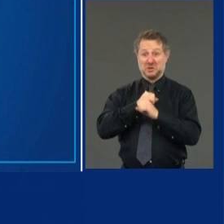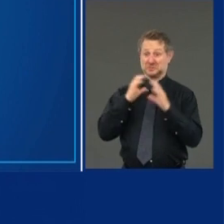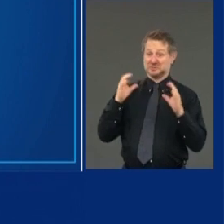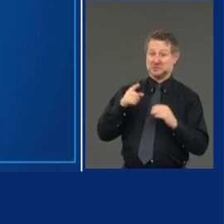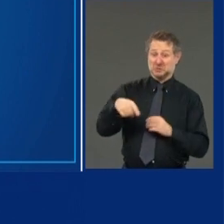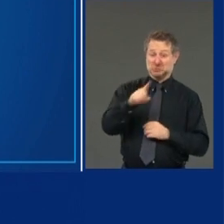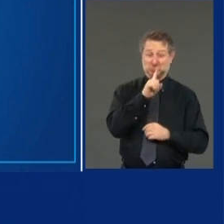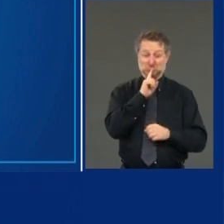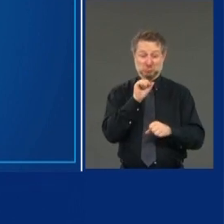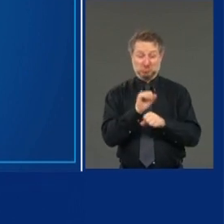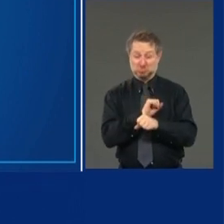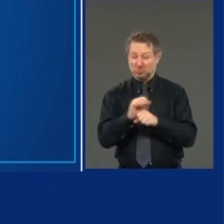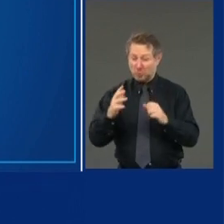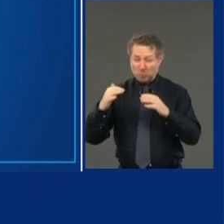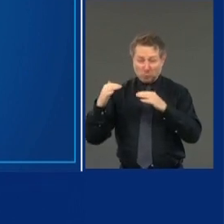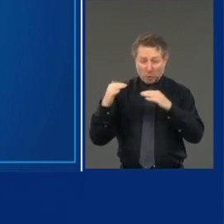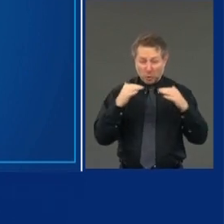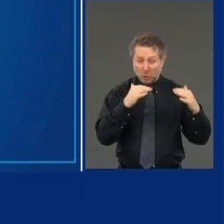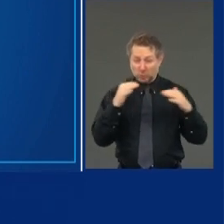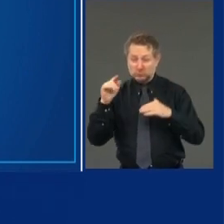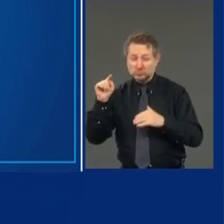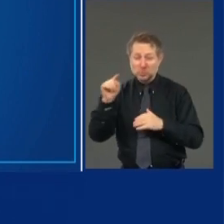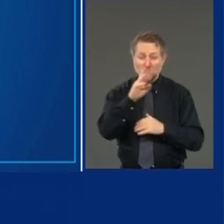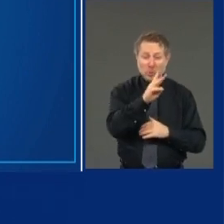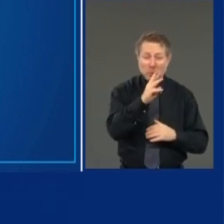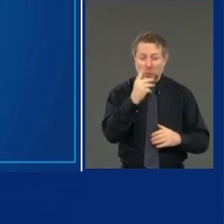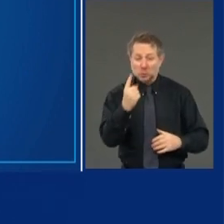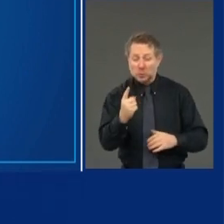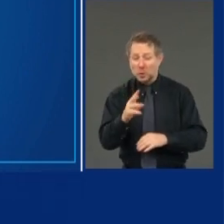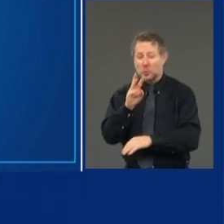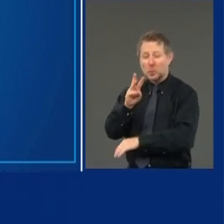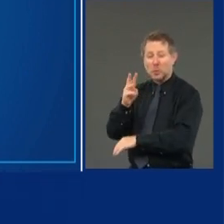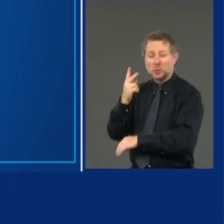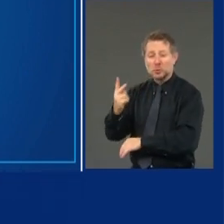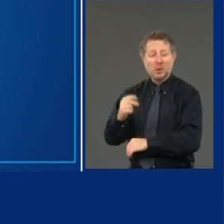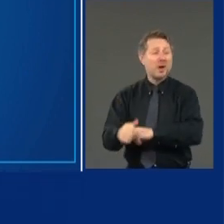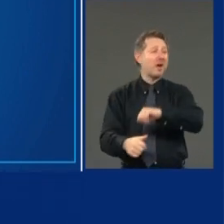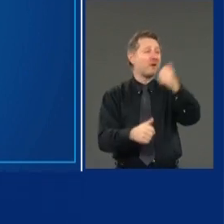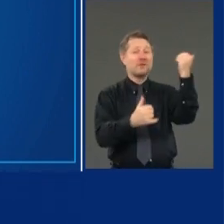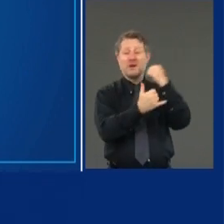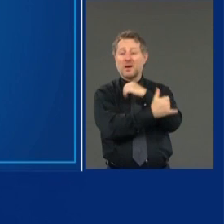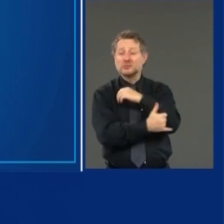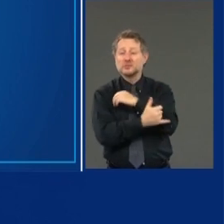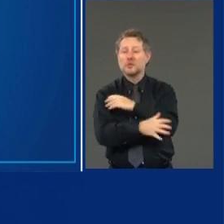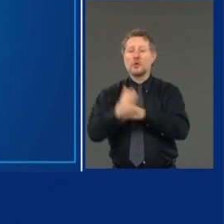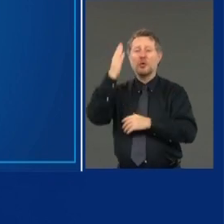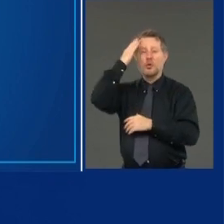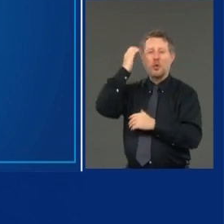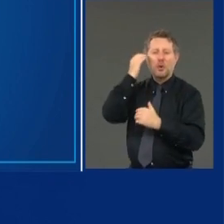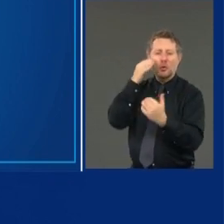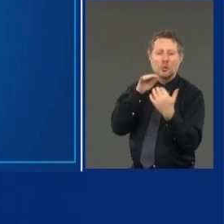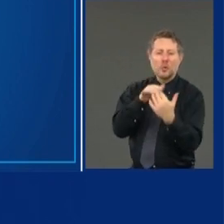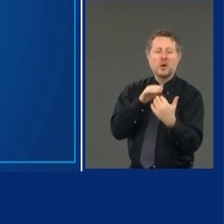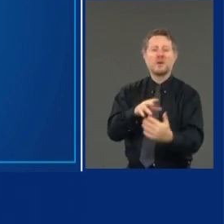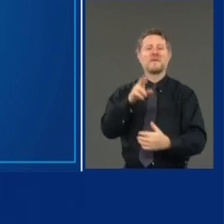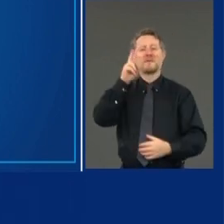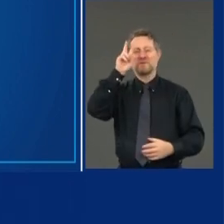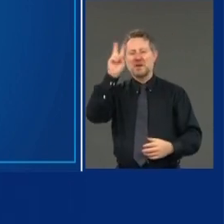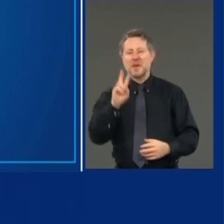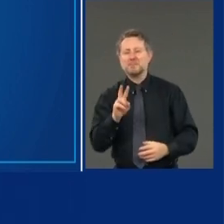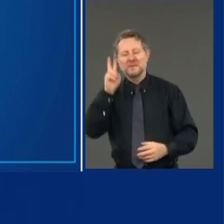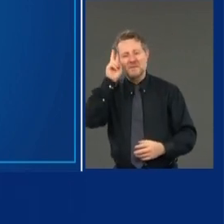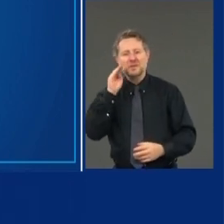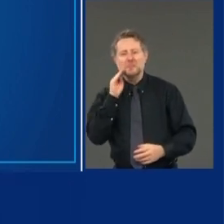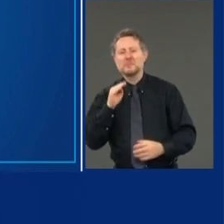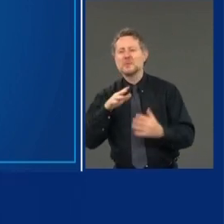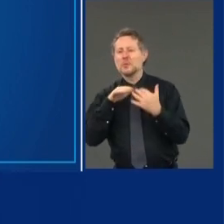overseas war, World War I, World War II, Korean War, Vietnam War. Day 83,